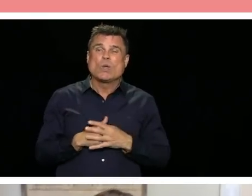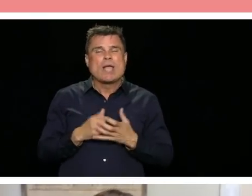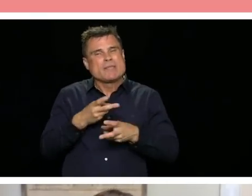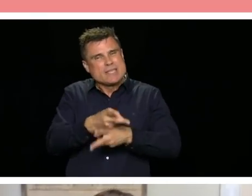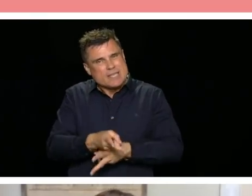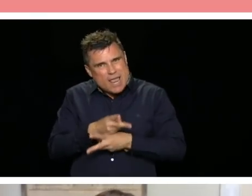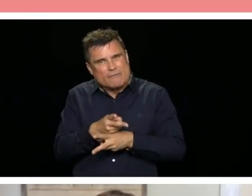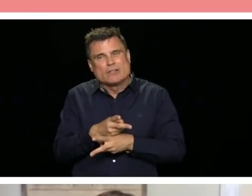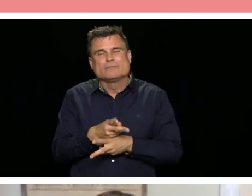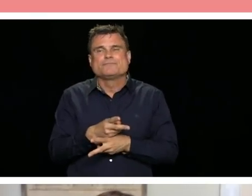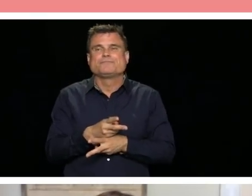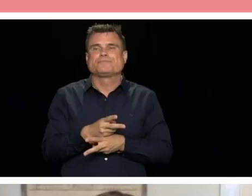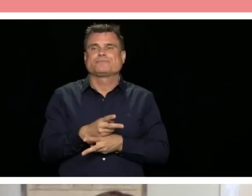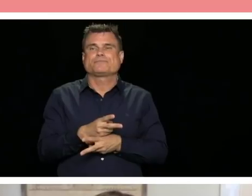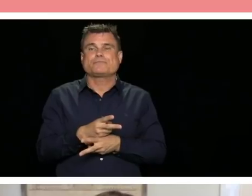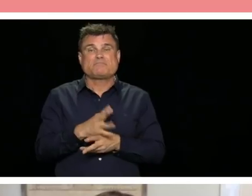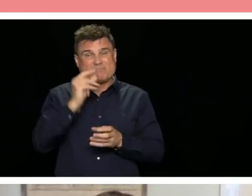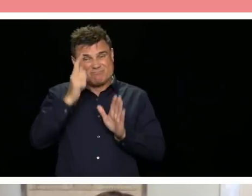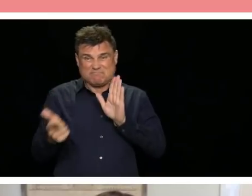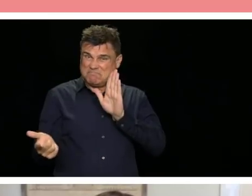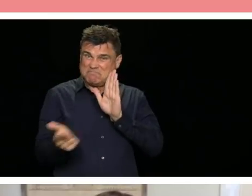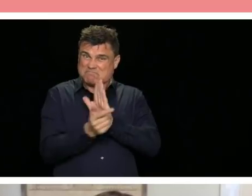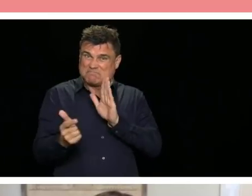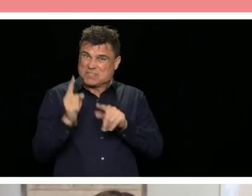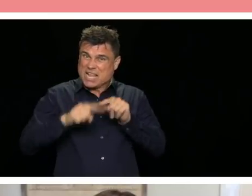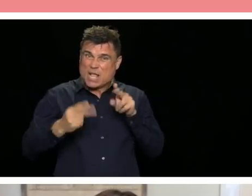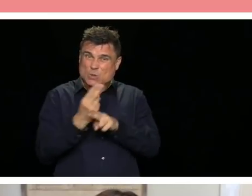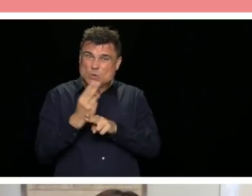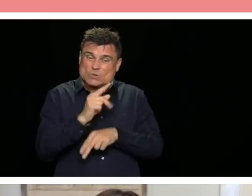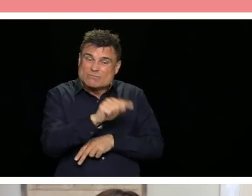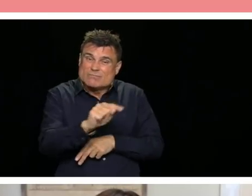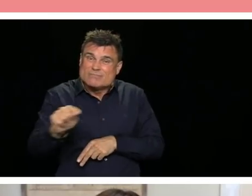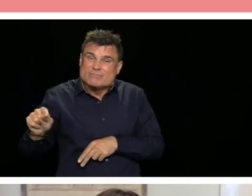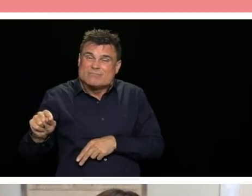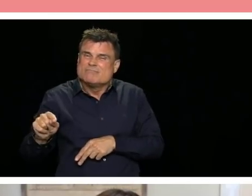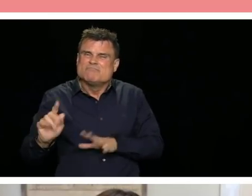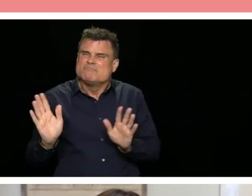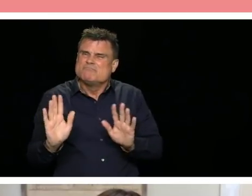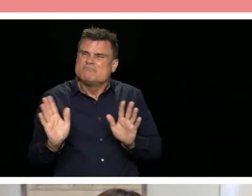Play-Doh, I think, is an example of something that probably is not necessary.